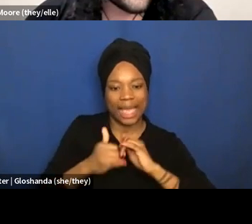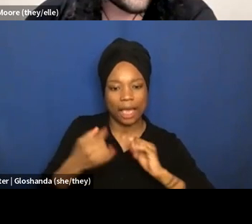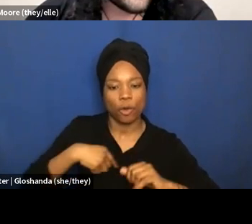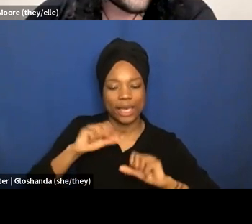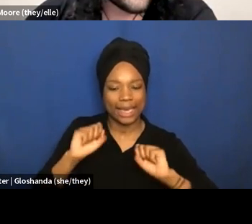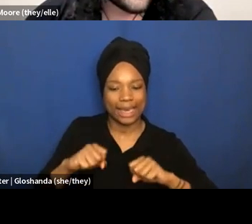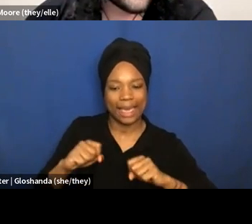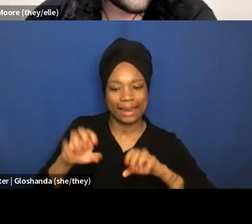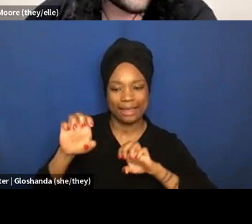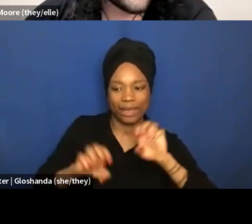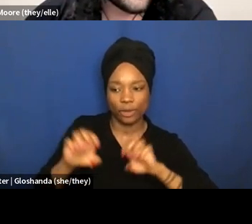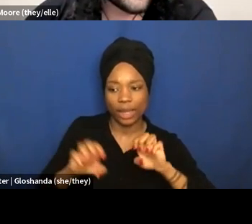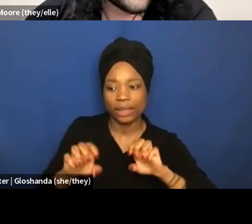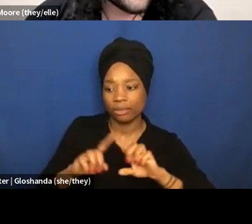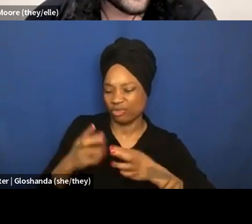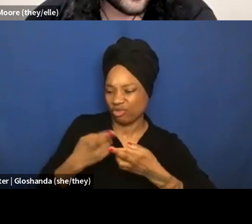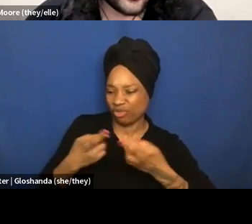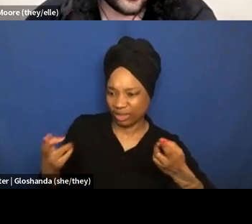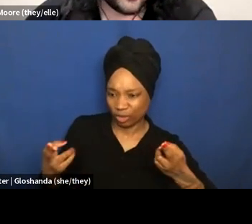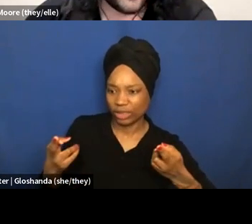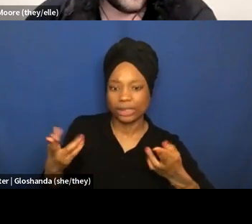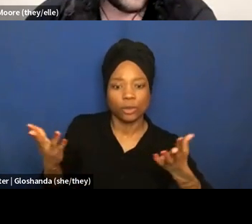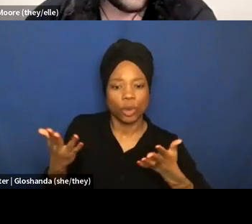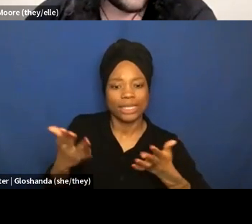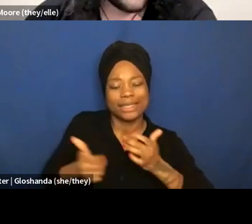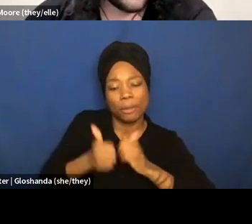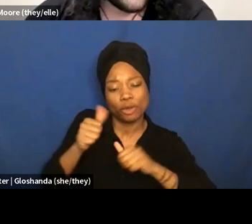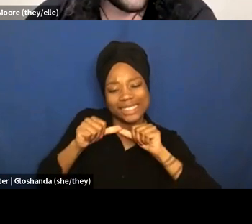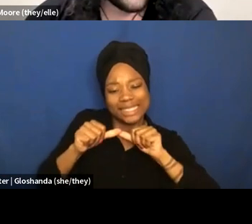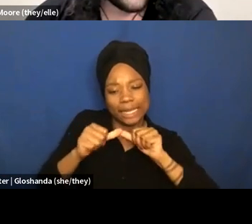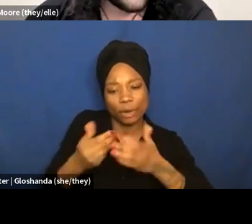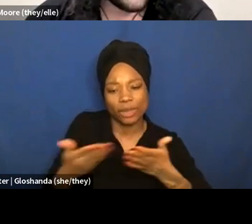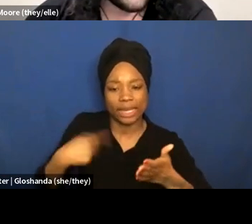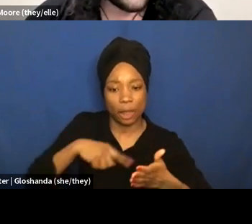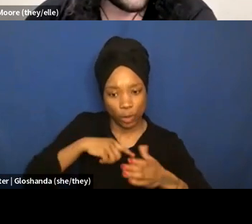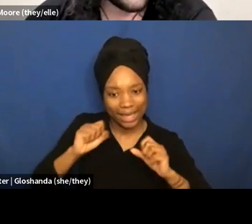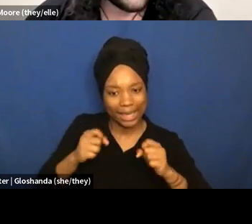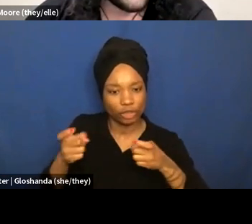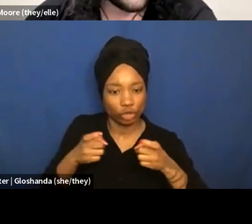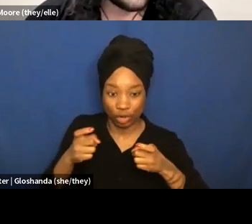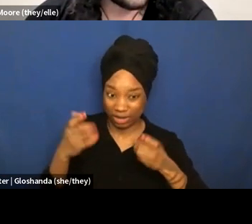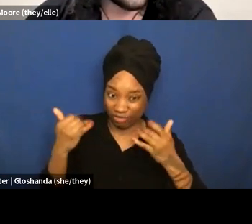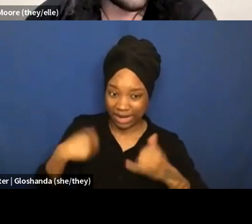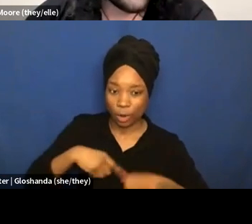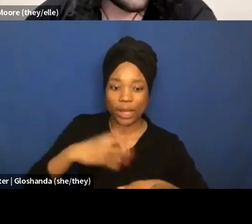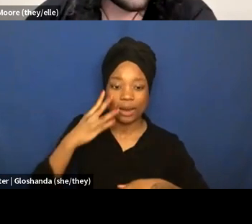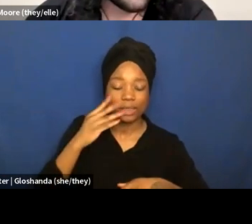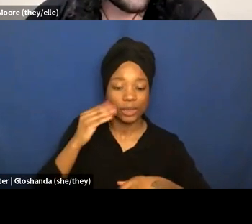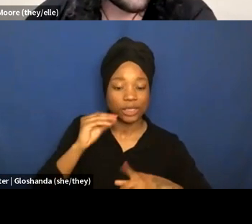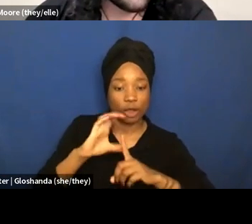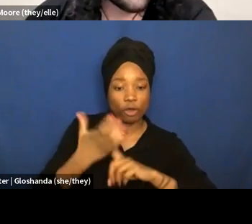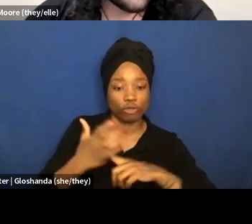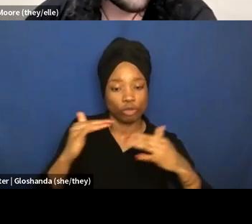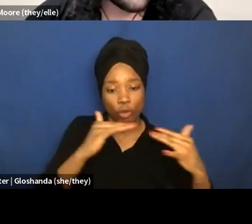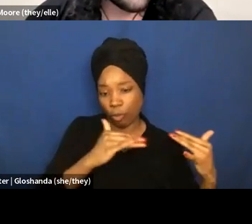what's the most sustainable thing that we have some control over. And we are in the midst of a culture war right now. We are in the midst